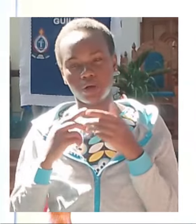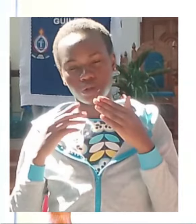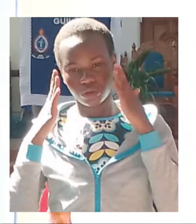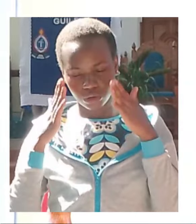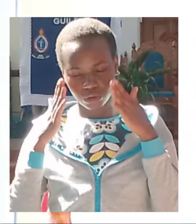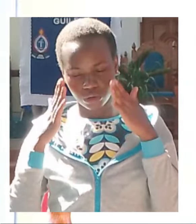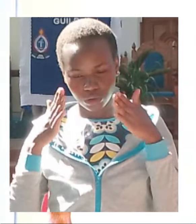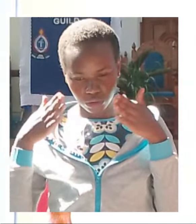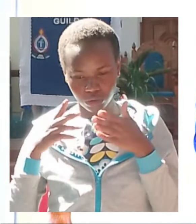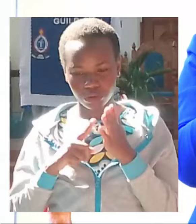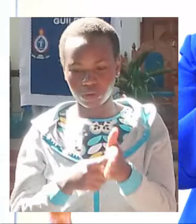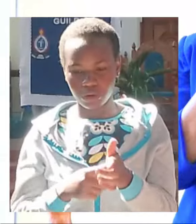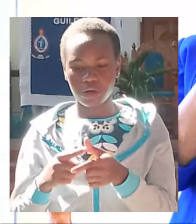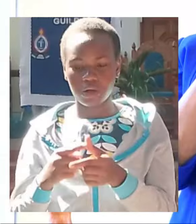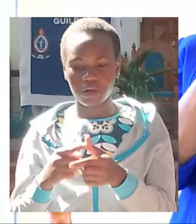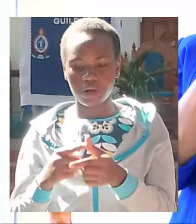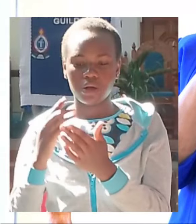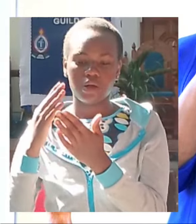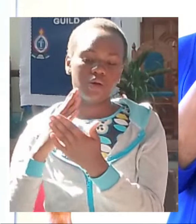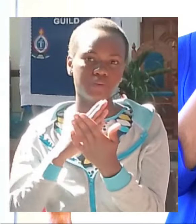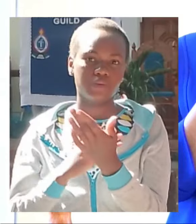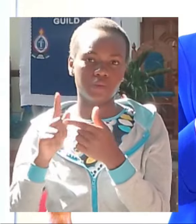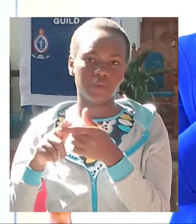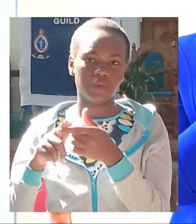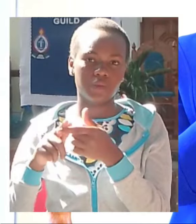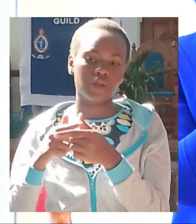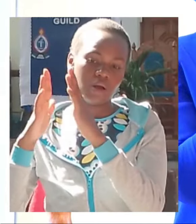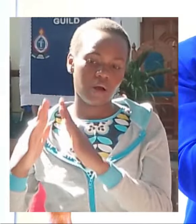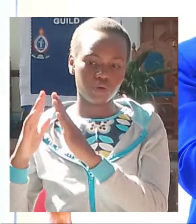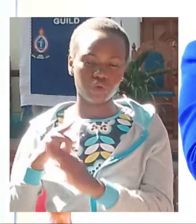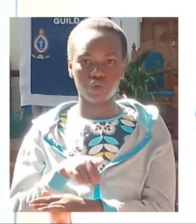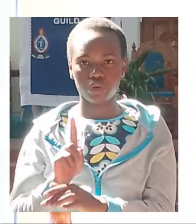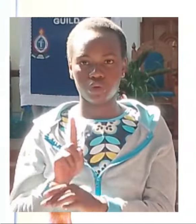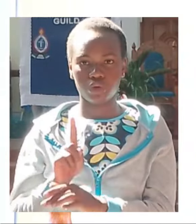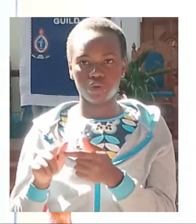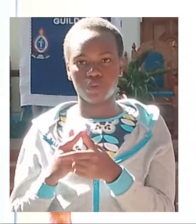ya wadho Ole otoragi ya nyomba inegwa ku